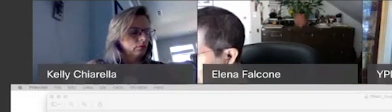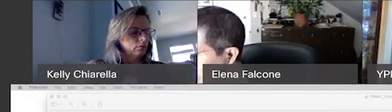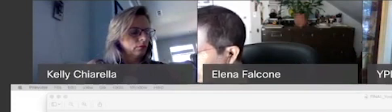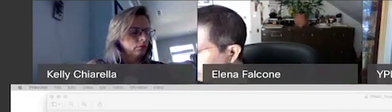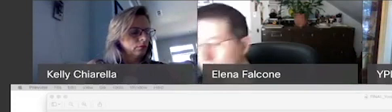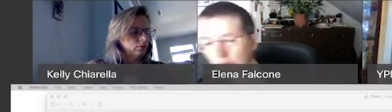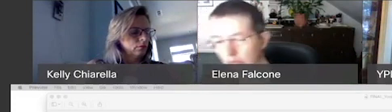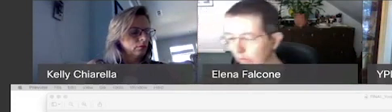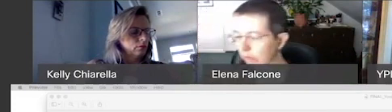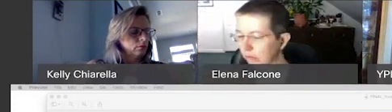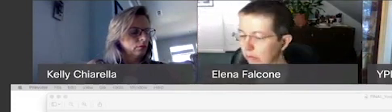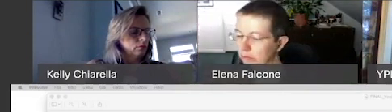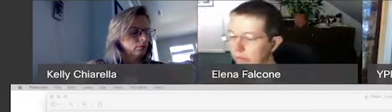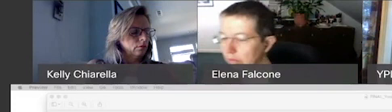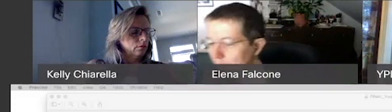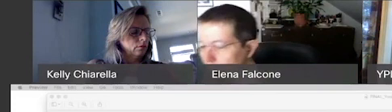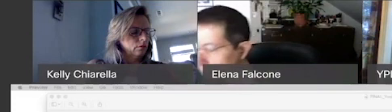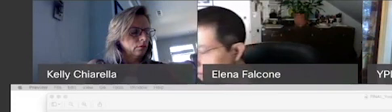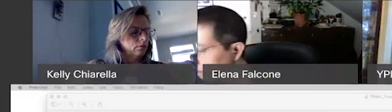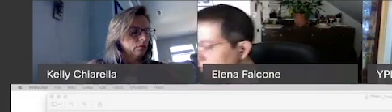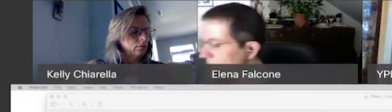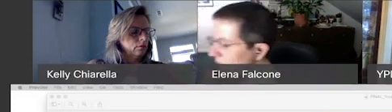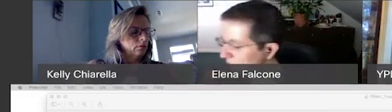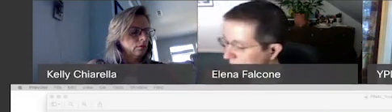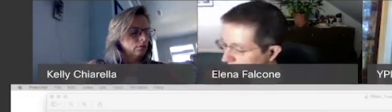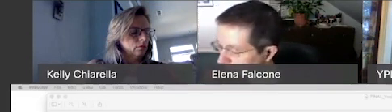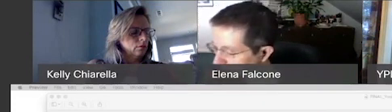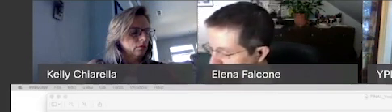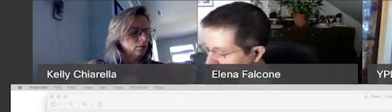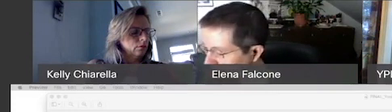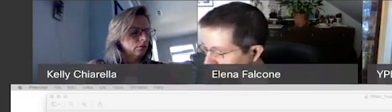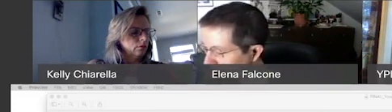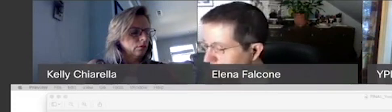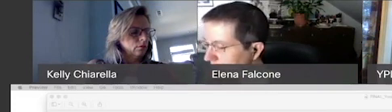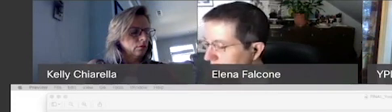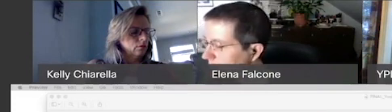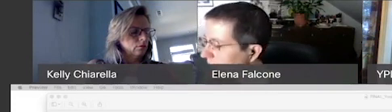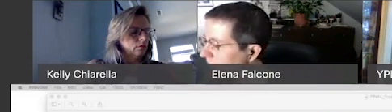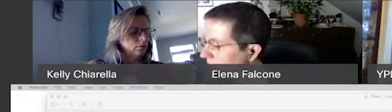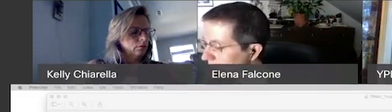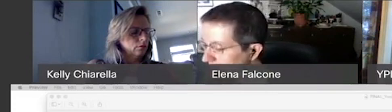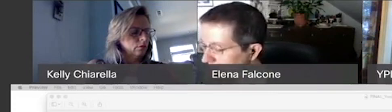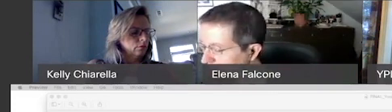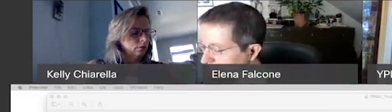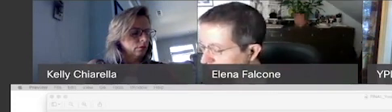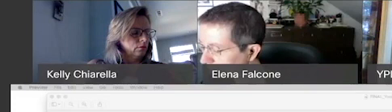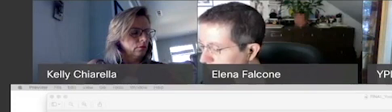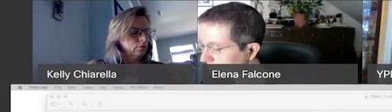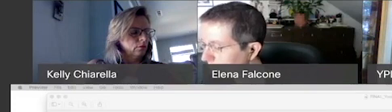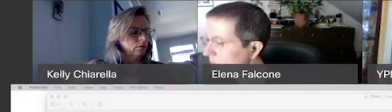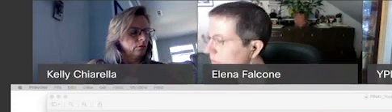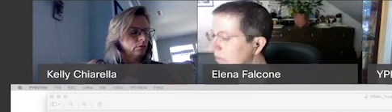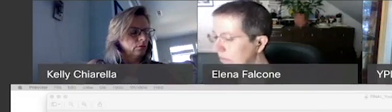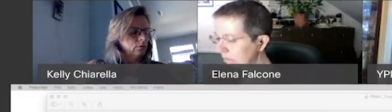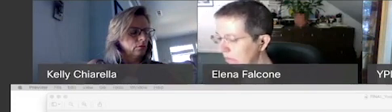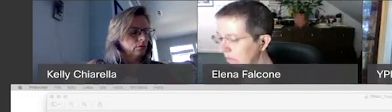scammer to transfer the funds from the gift card you bought to their gift card without a trace, and it has become the method of choice that scammers are going to